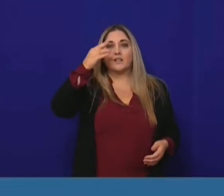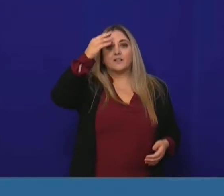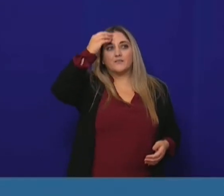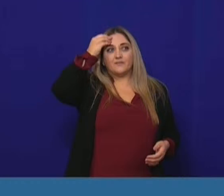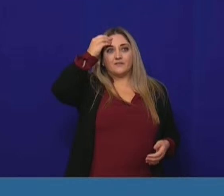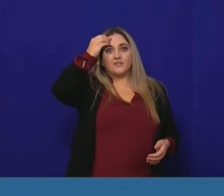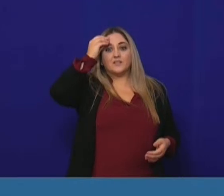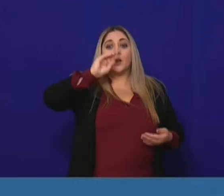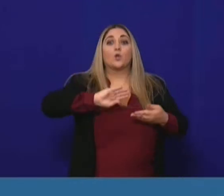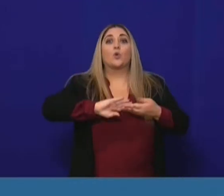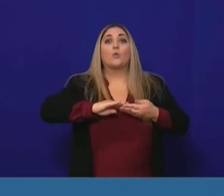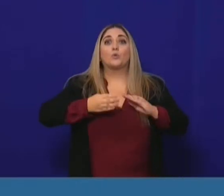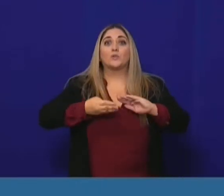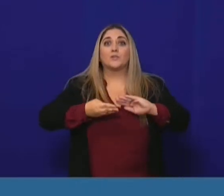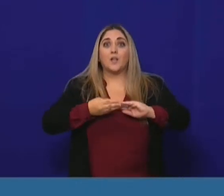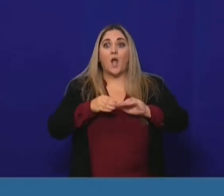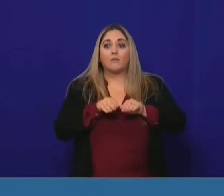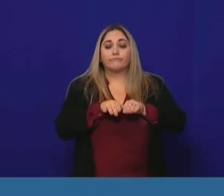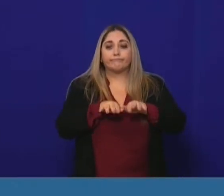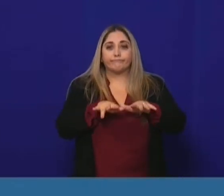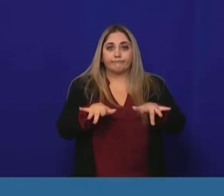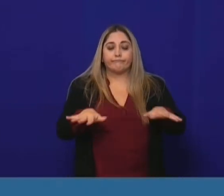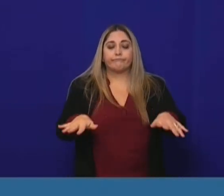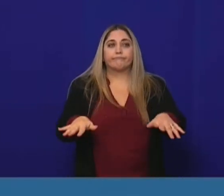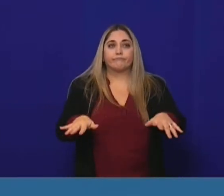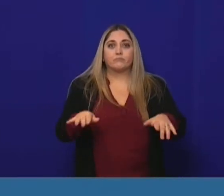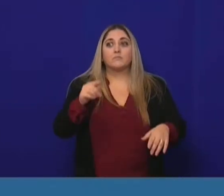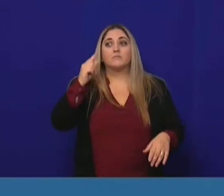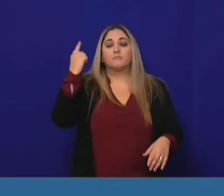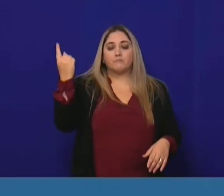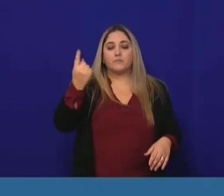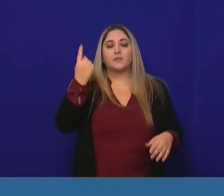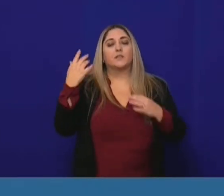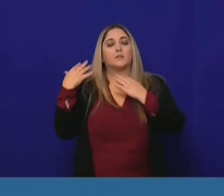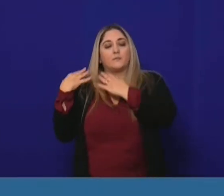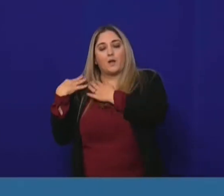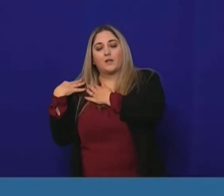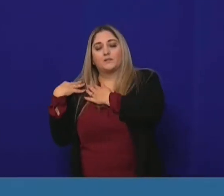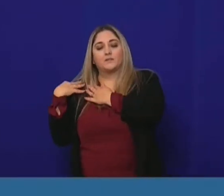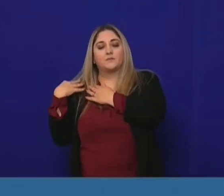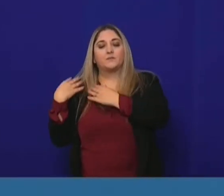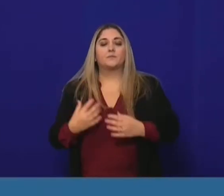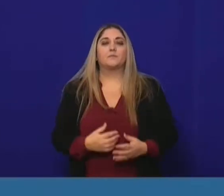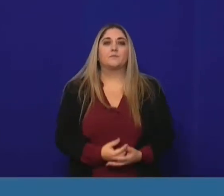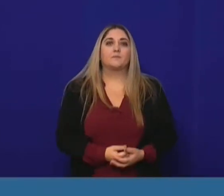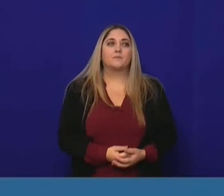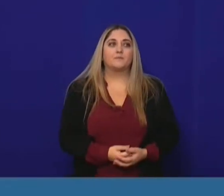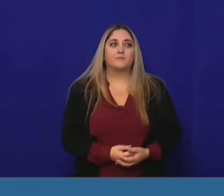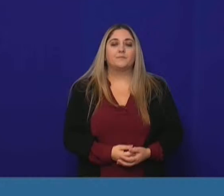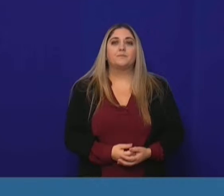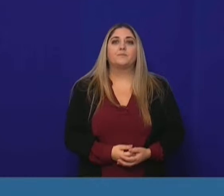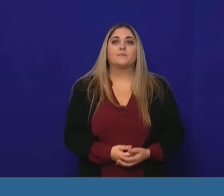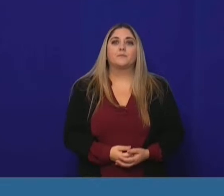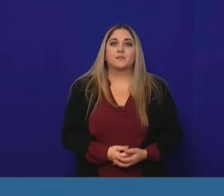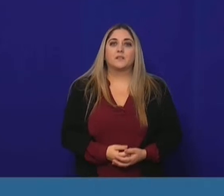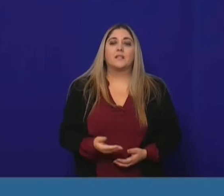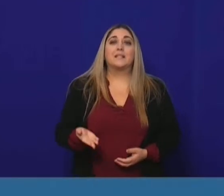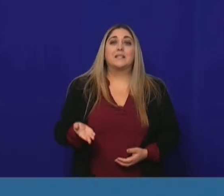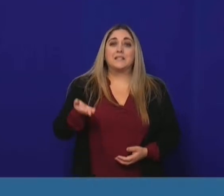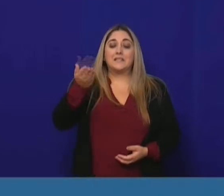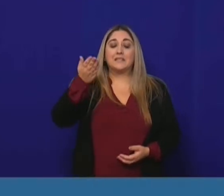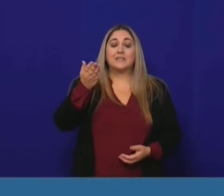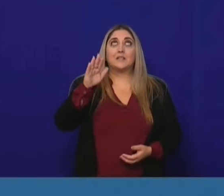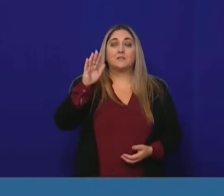jiġri fil-komunità u min huma dawk in-nies li jkunu qegħdin affettwati. U l-maġġor parti tal-każijiet